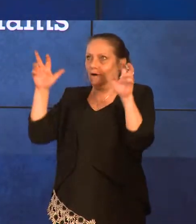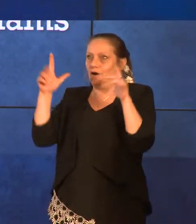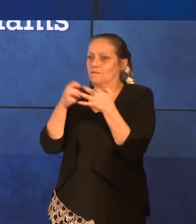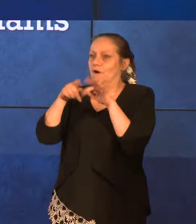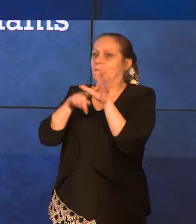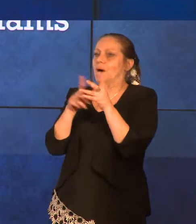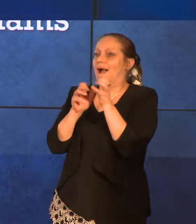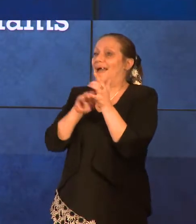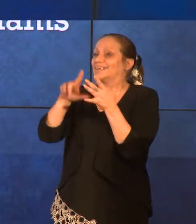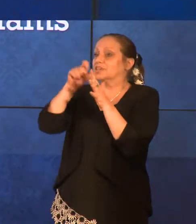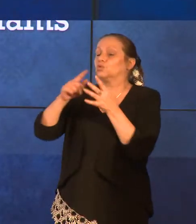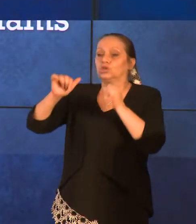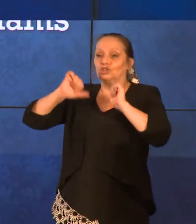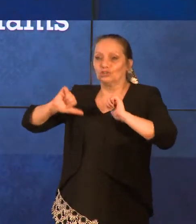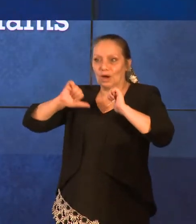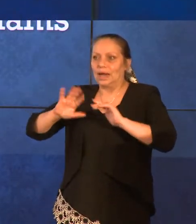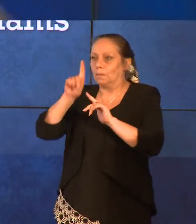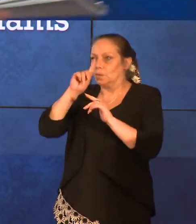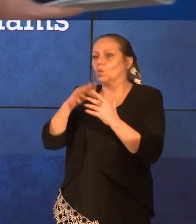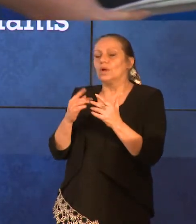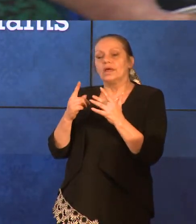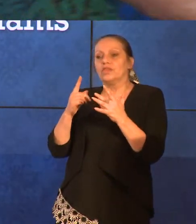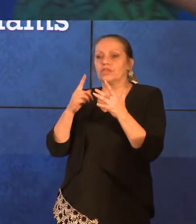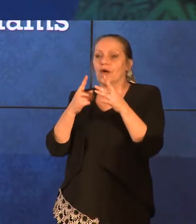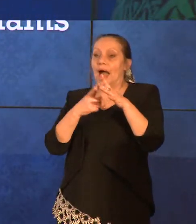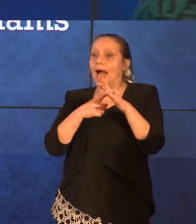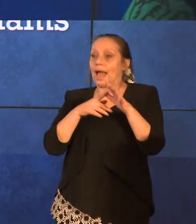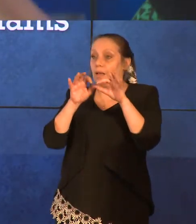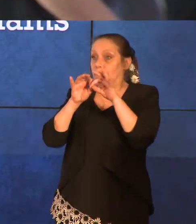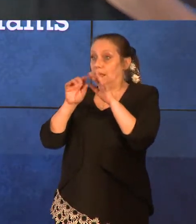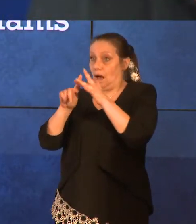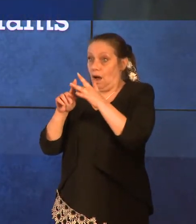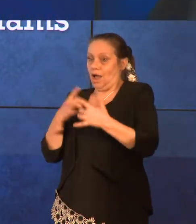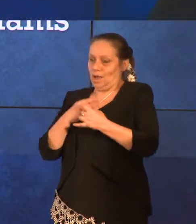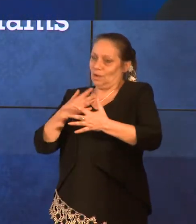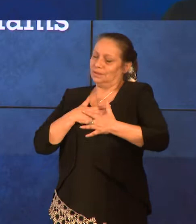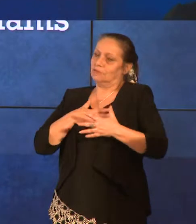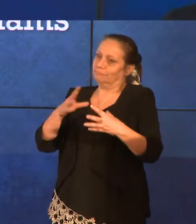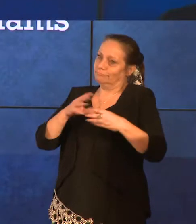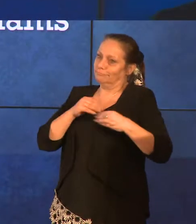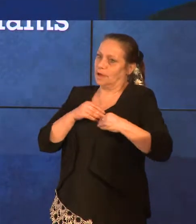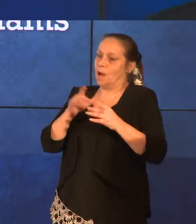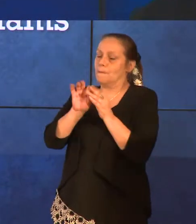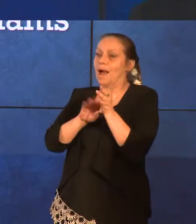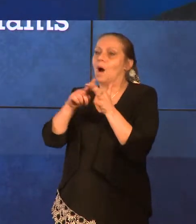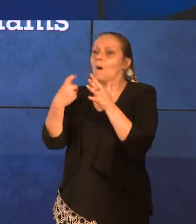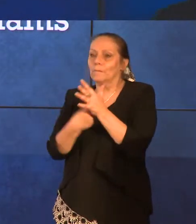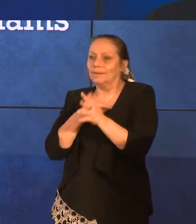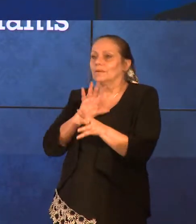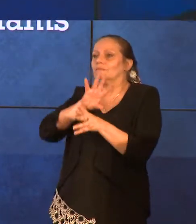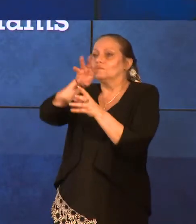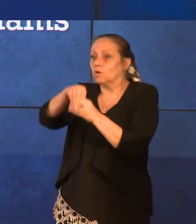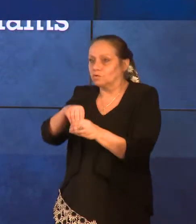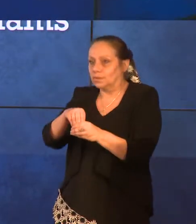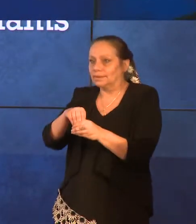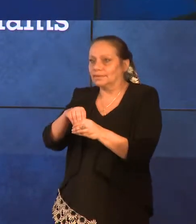series of trainings for other people that have had an acquired brain injury. I personally am passionate about peer involvement at